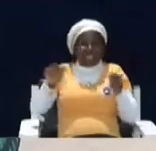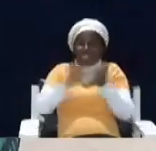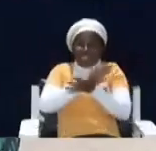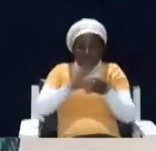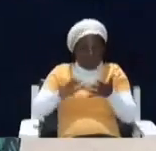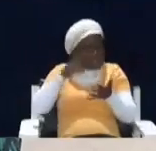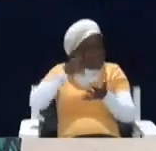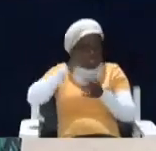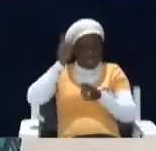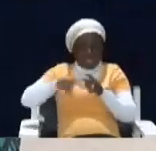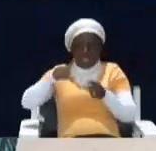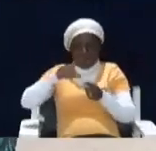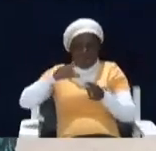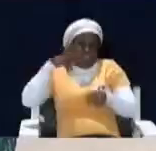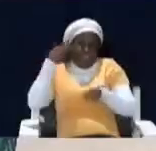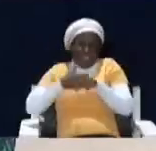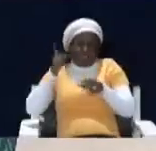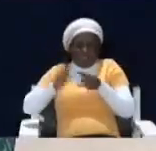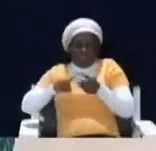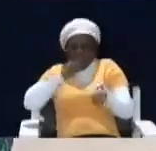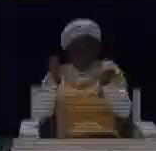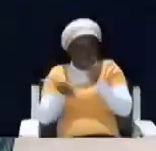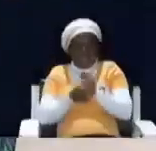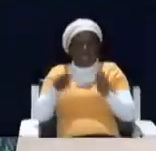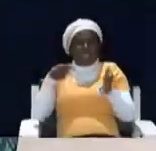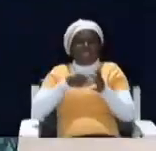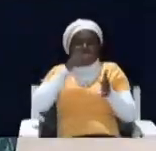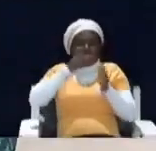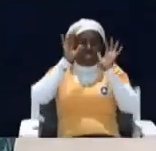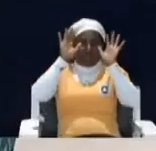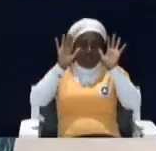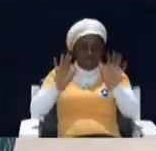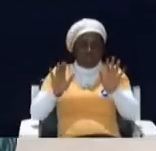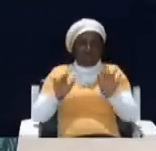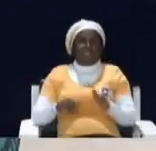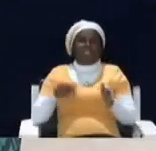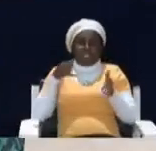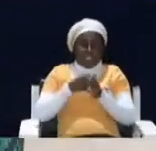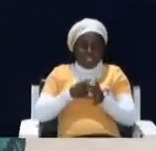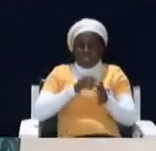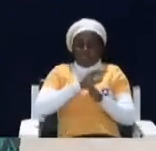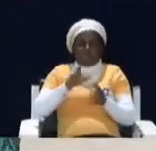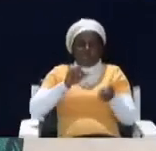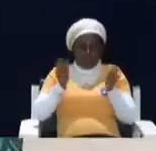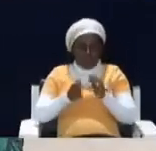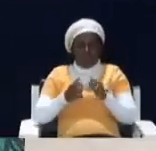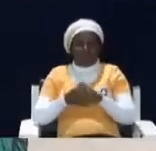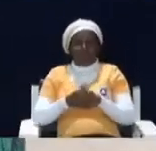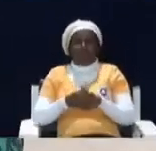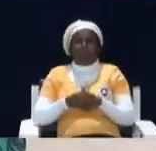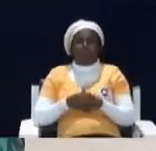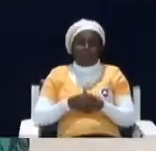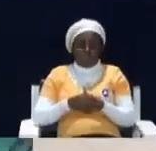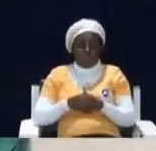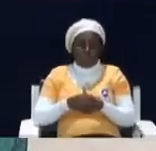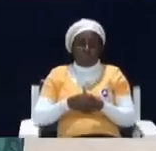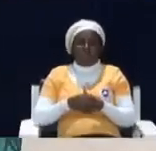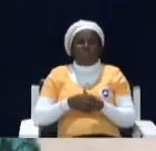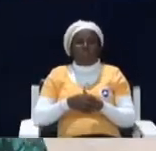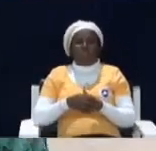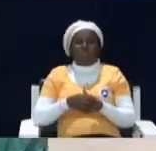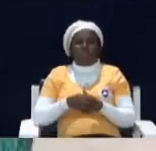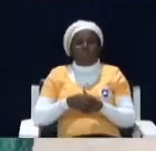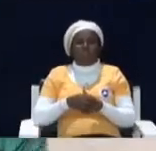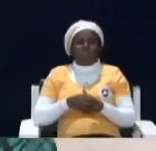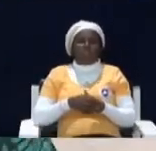reverses. This is a miracle. It hardly reverses. The work of a nephrologist is